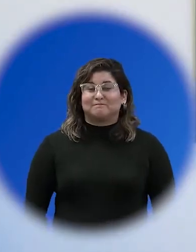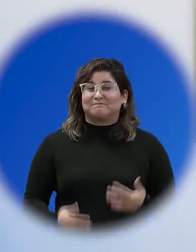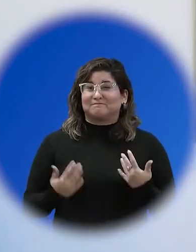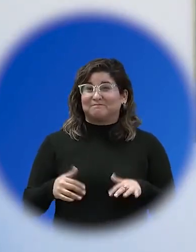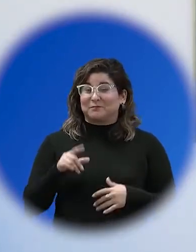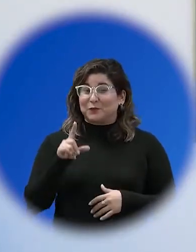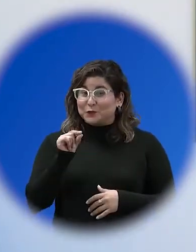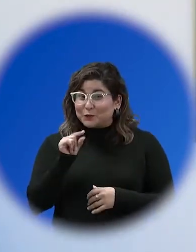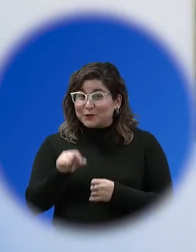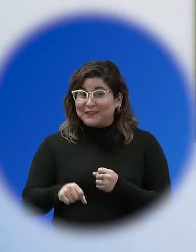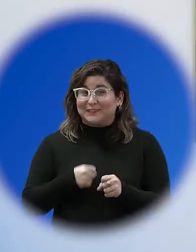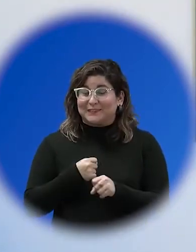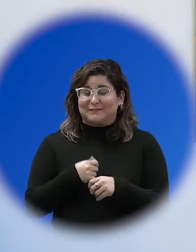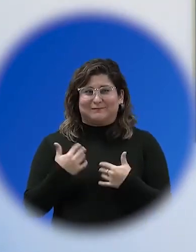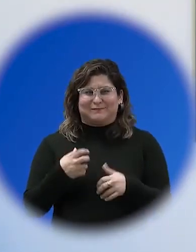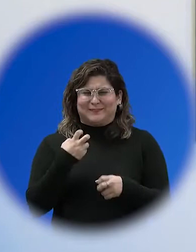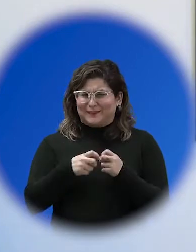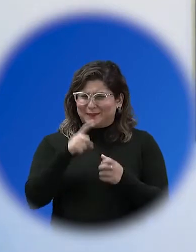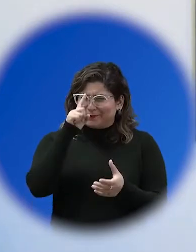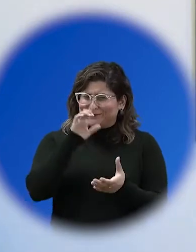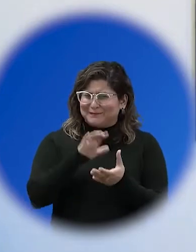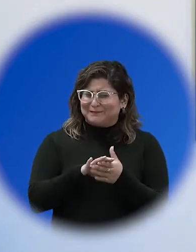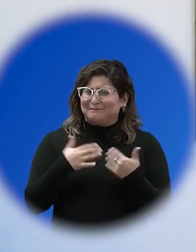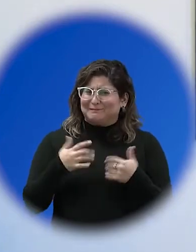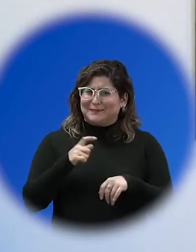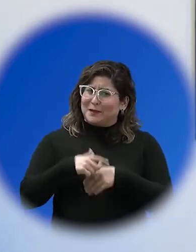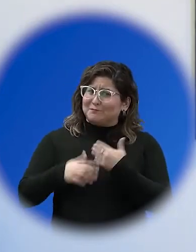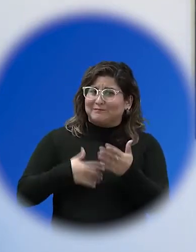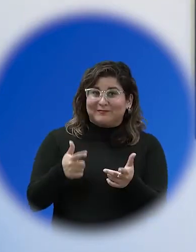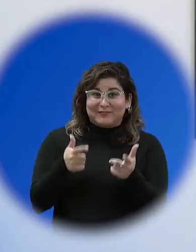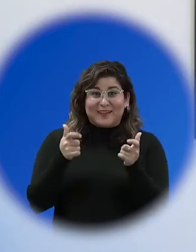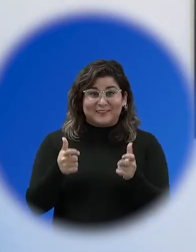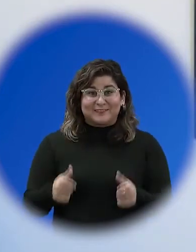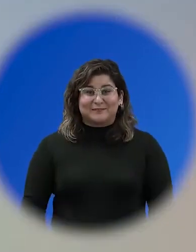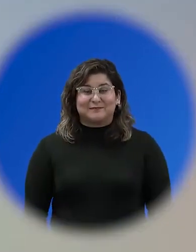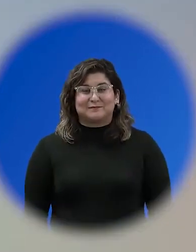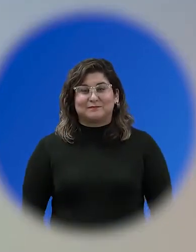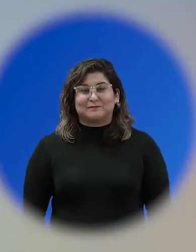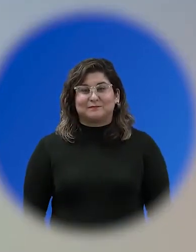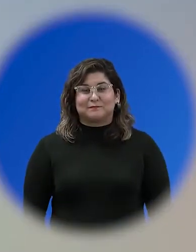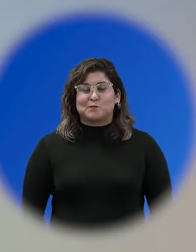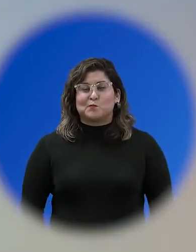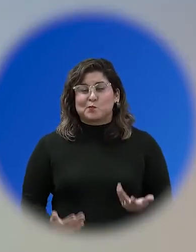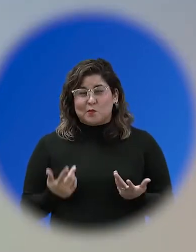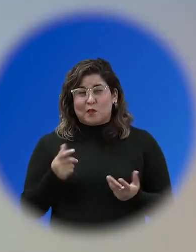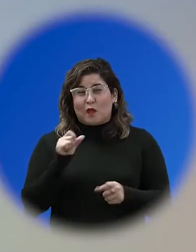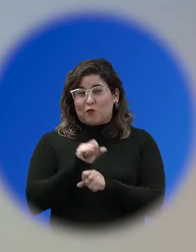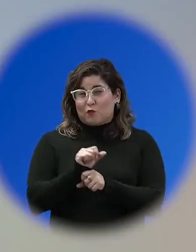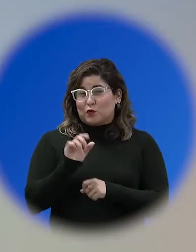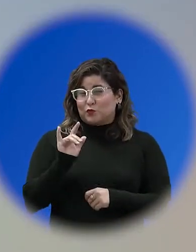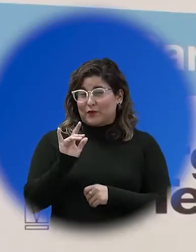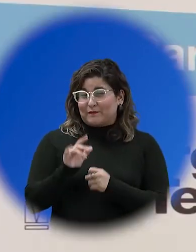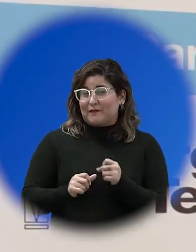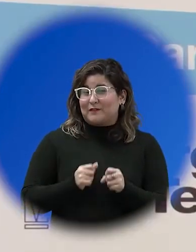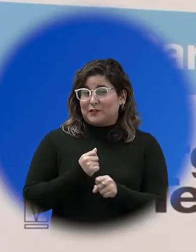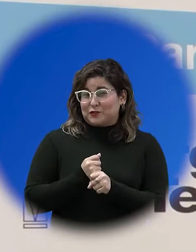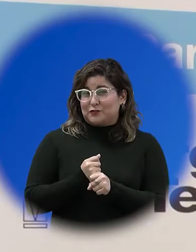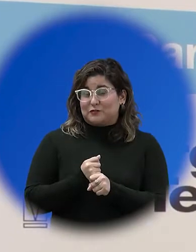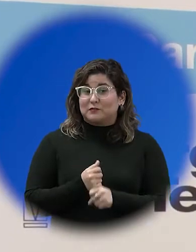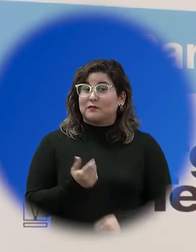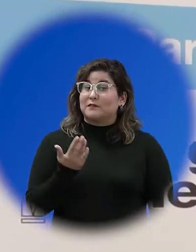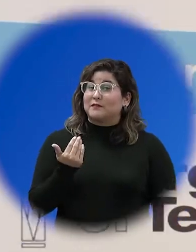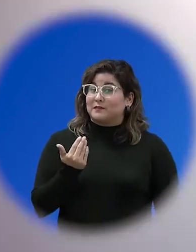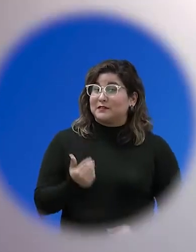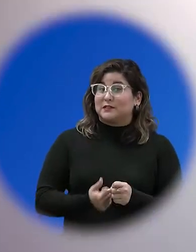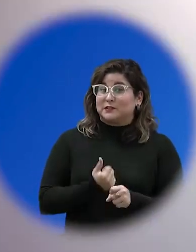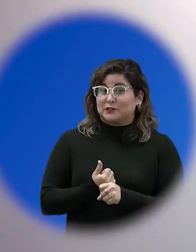Wow, 20 years. It's kind of hard to realize that time goes fast. So I've worked 25 years. For 15